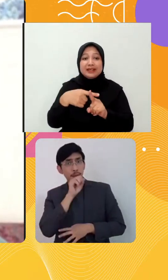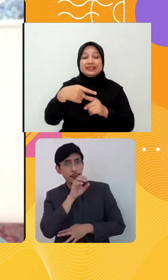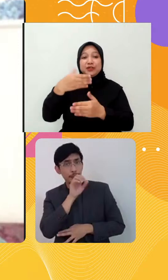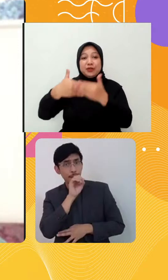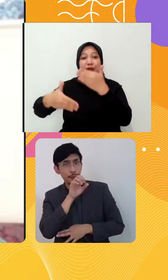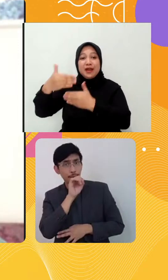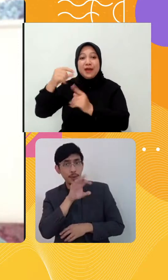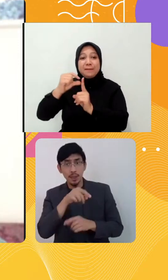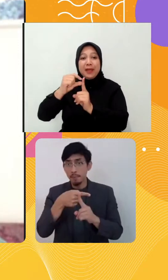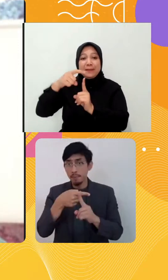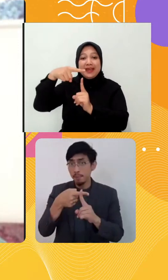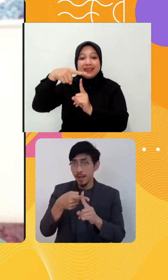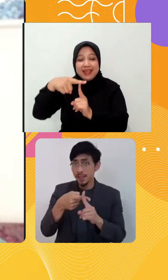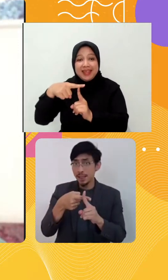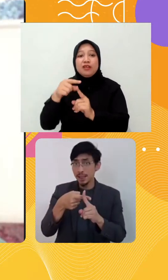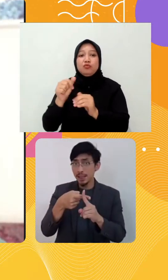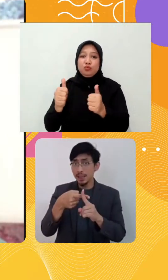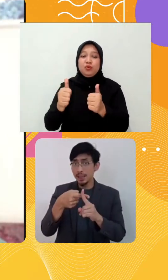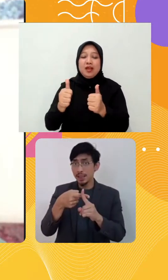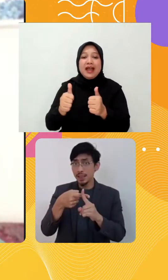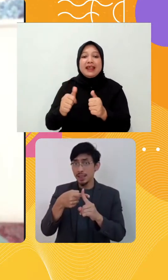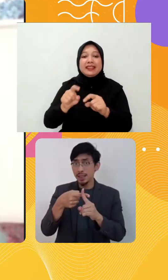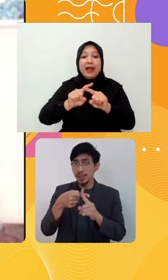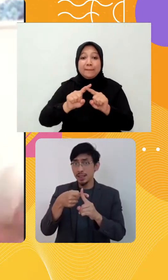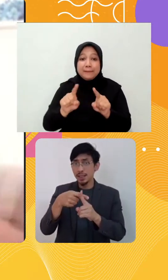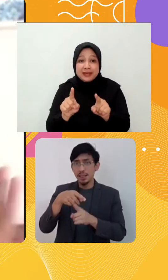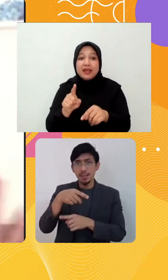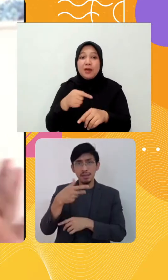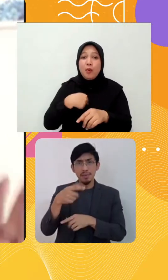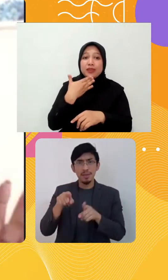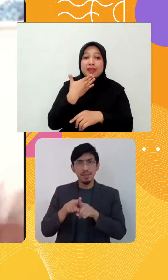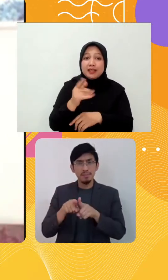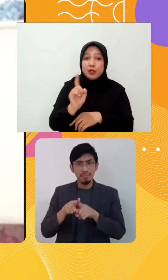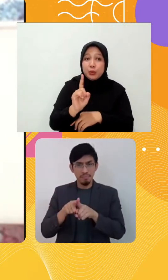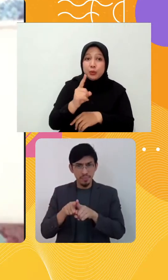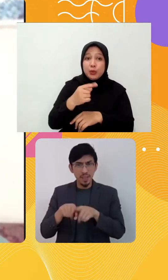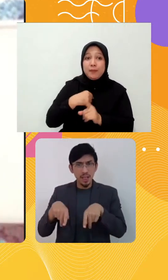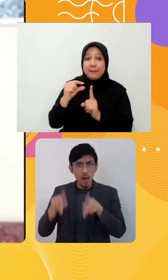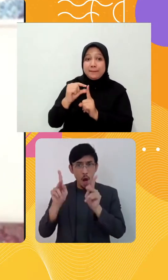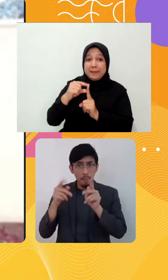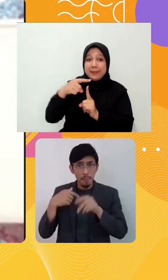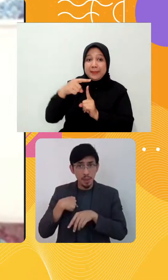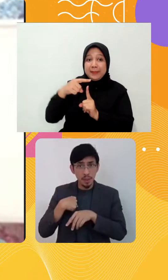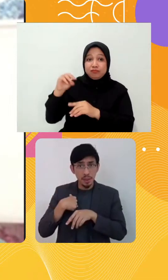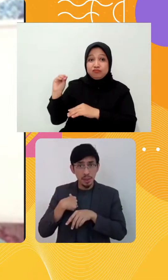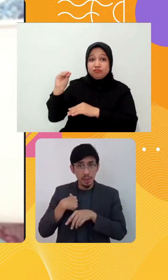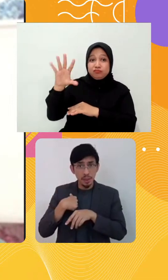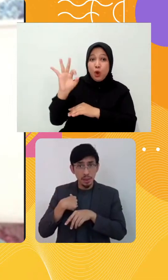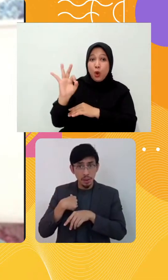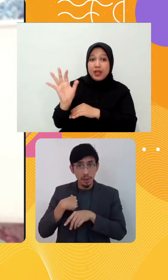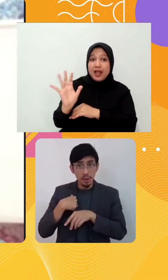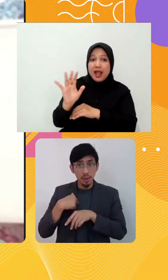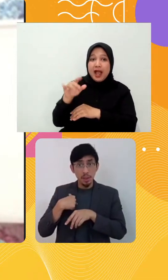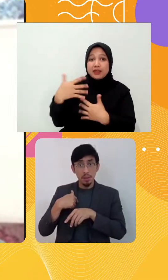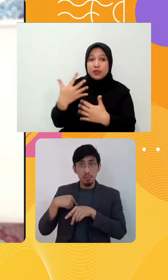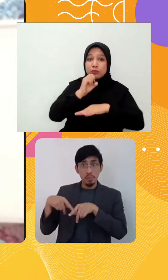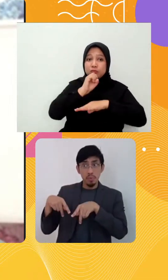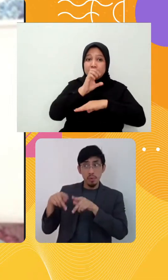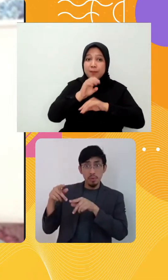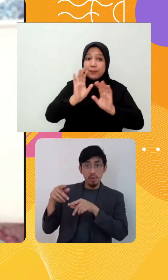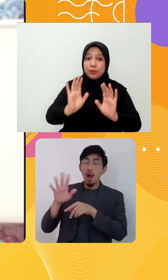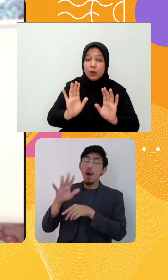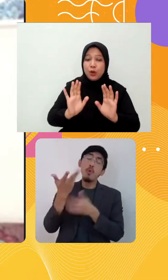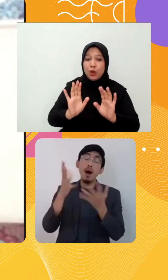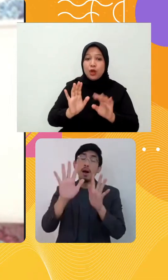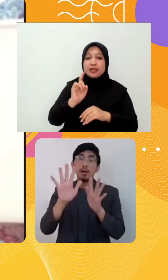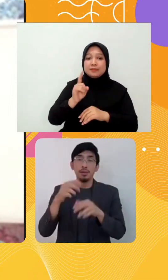to ask you, is it okay to share slides, or I'm actually happy to just talk about many of the issues and